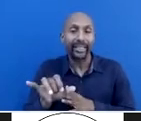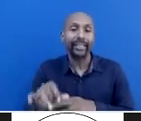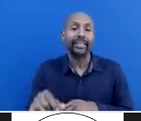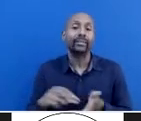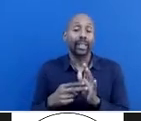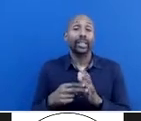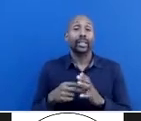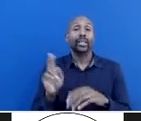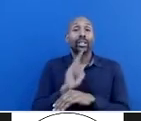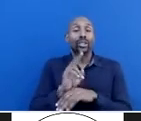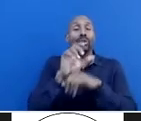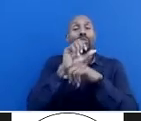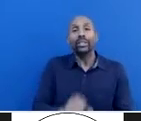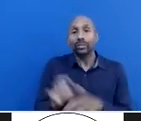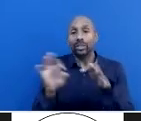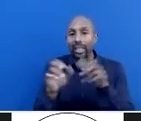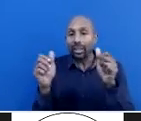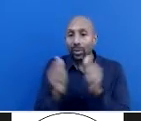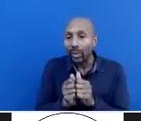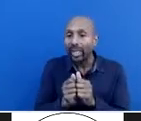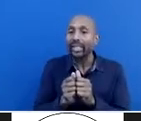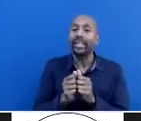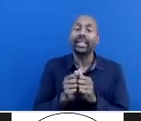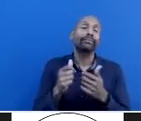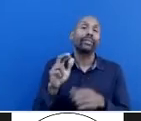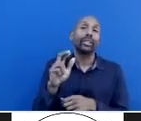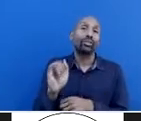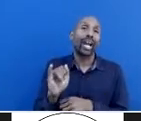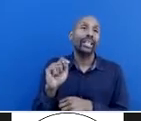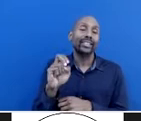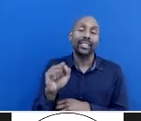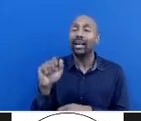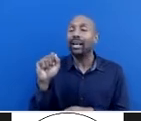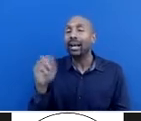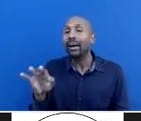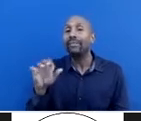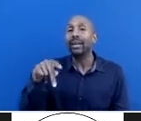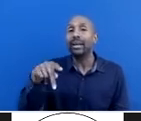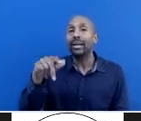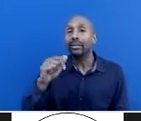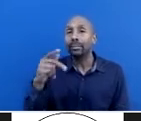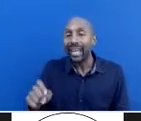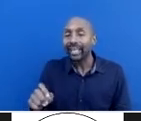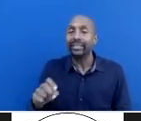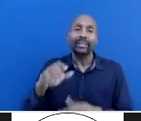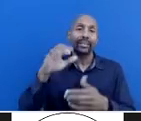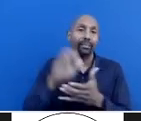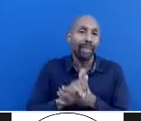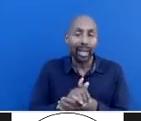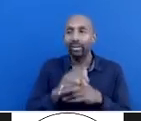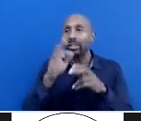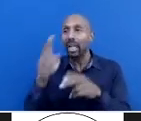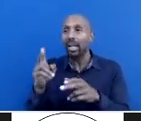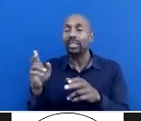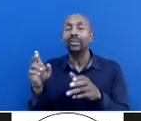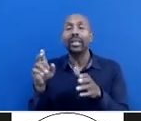the rituals associated with marriage, the rituals associated with honoring the dead, all of